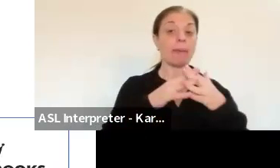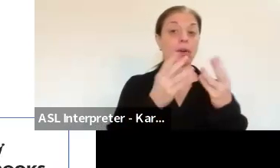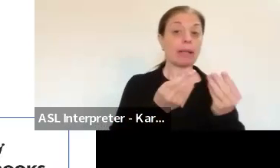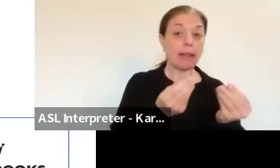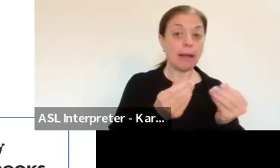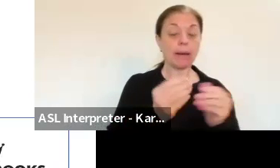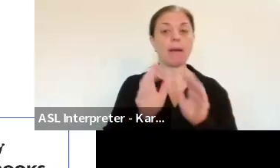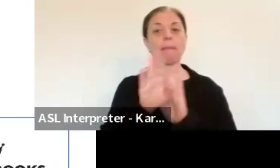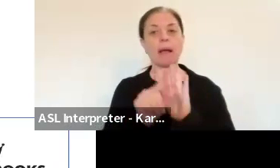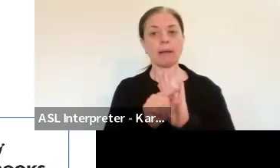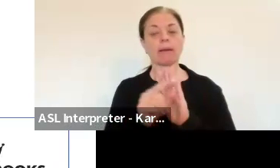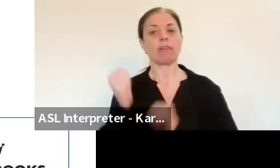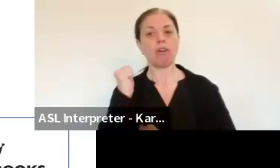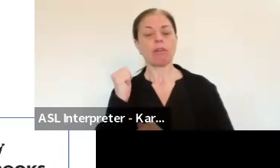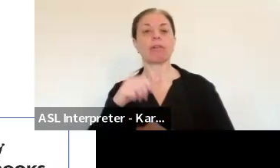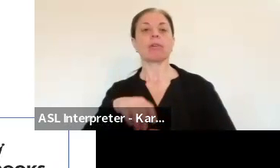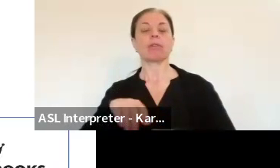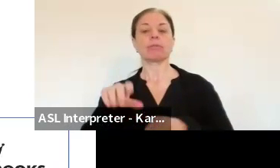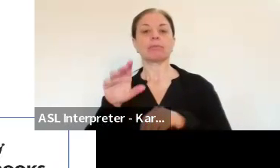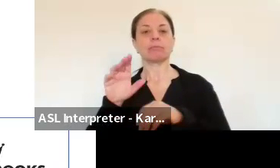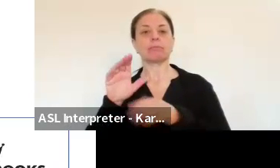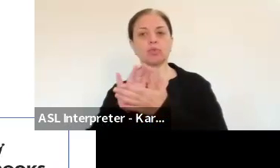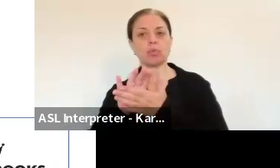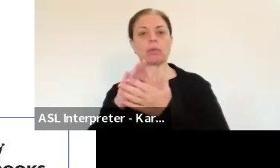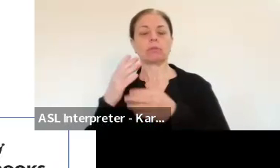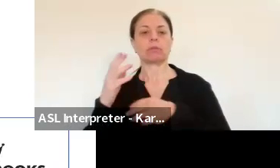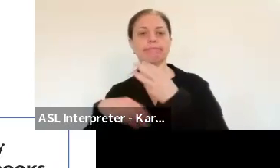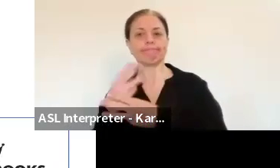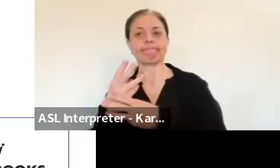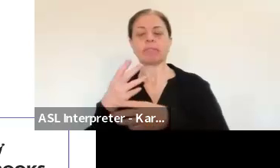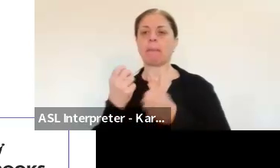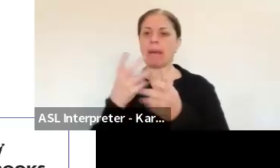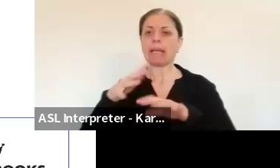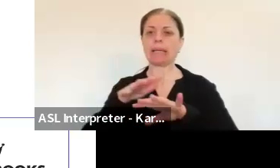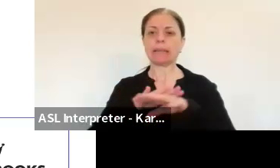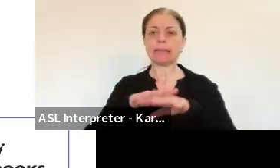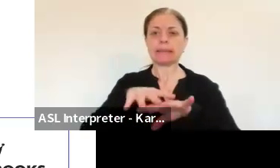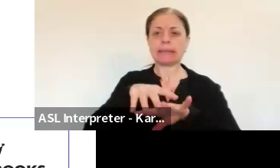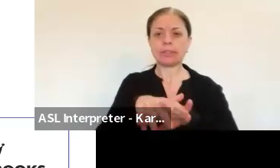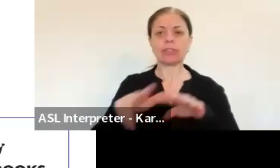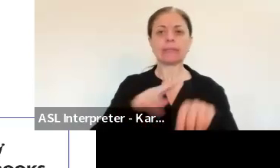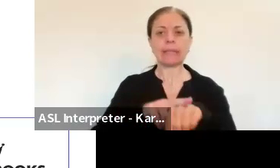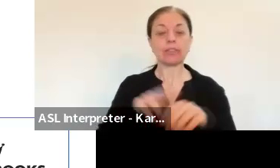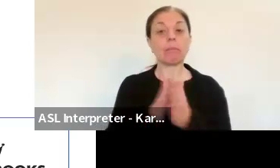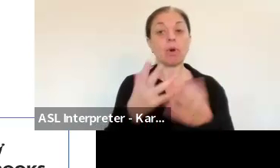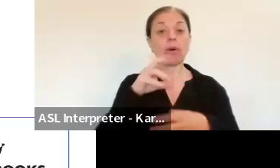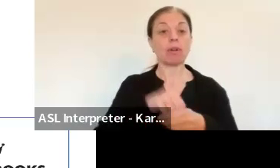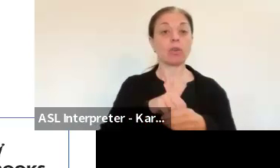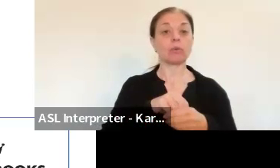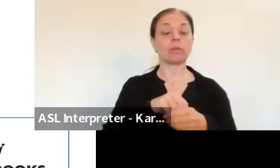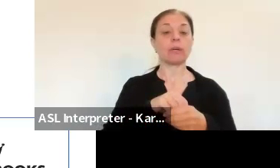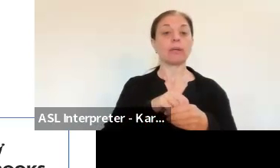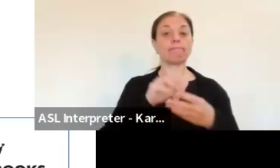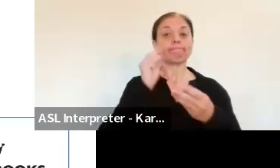our schools to Disney World, are the traditional homelands of many indigenous nations. This book includes back matter to